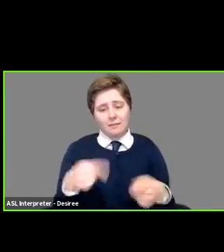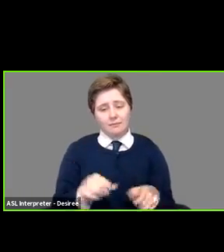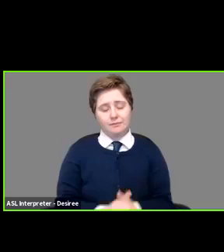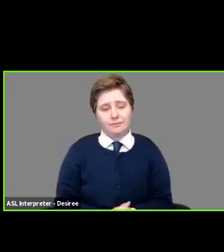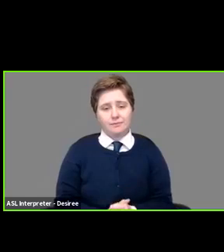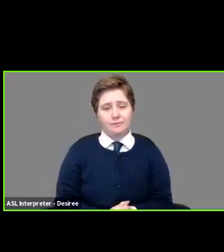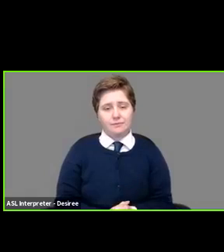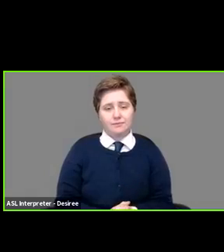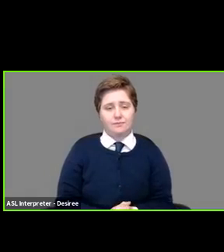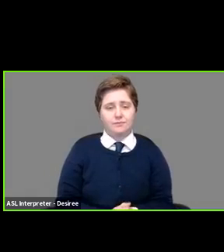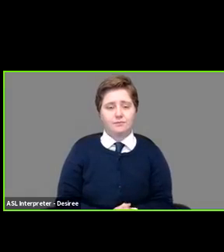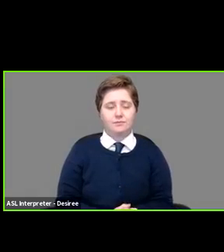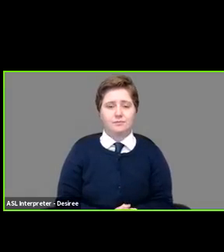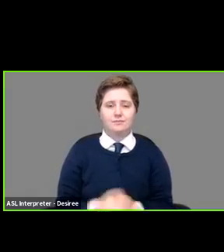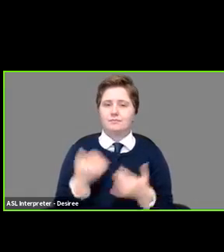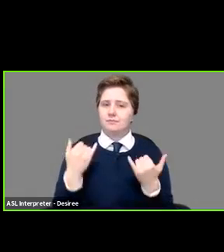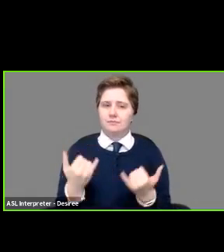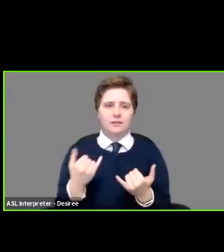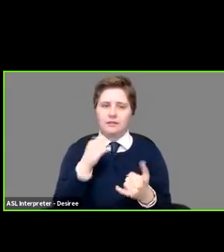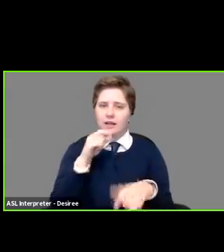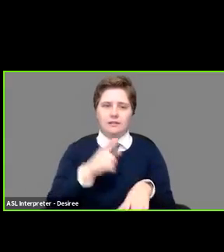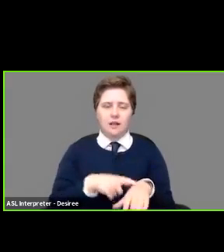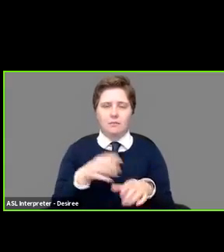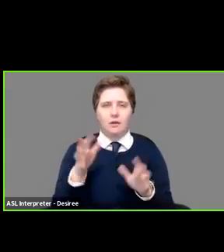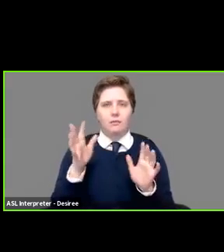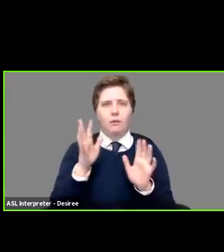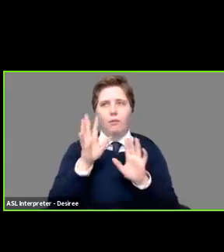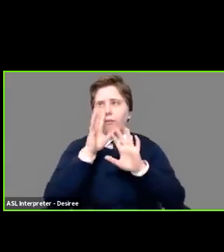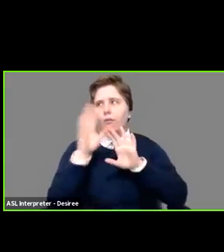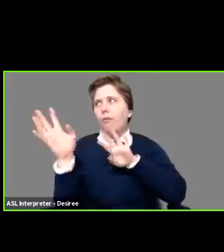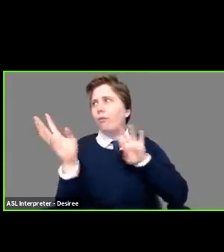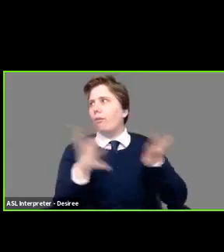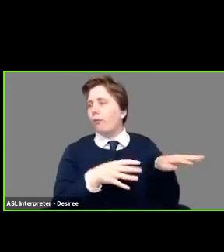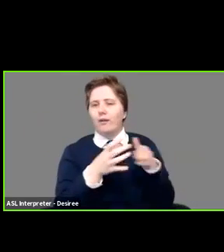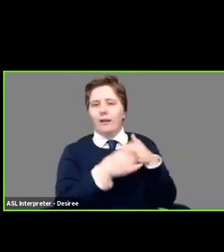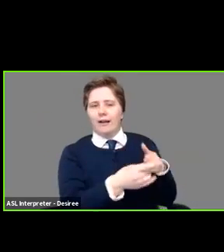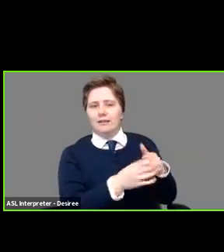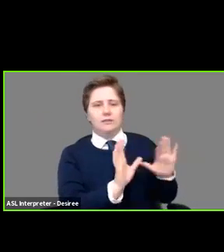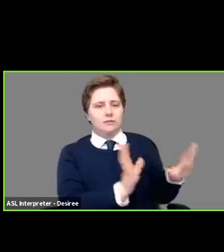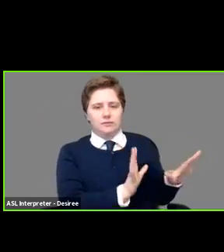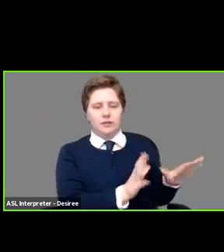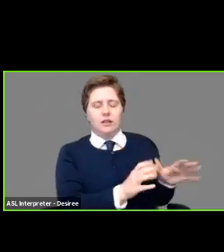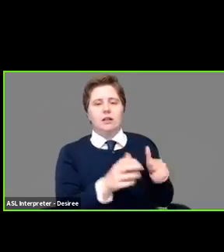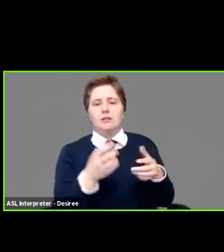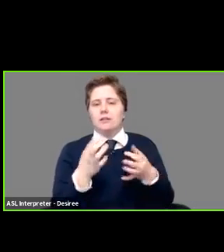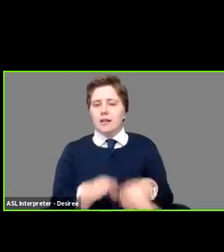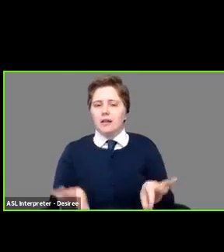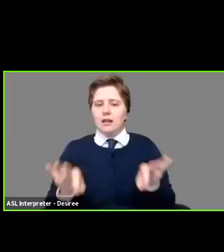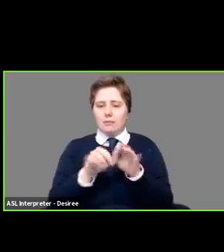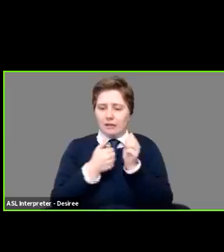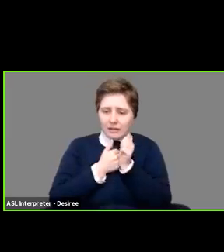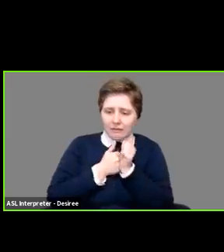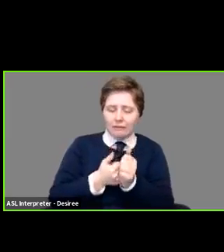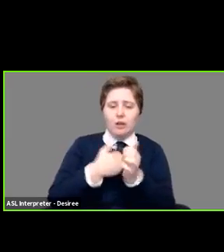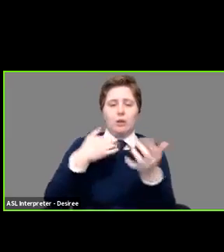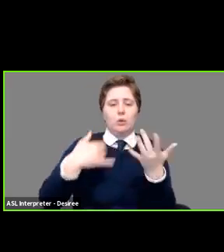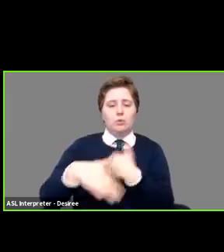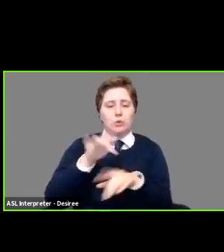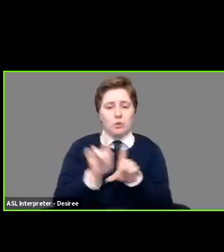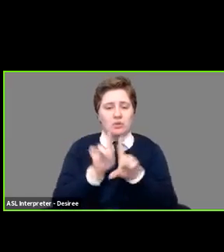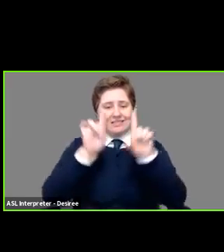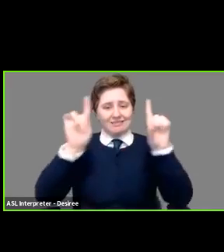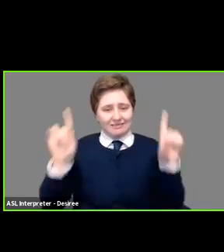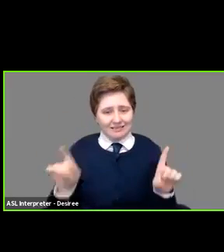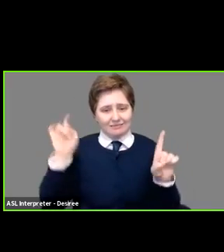is not the time to take our eye off the ball, if you would. It is really important to still adhere to those social distancing